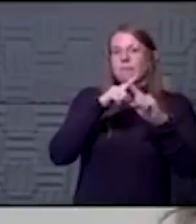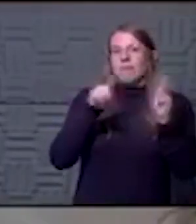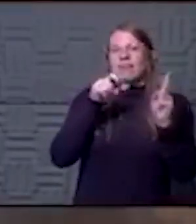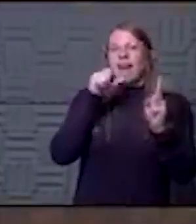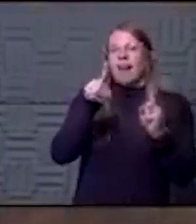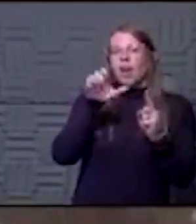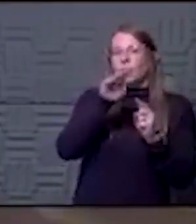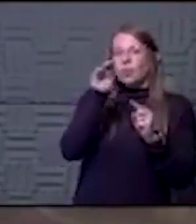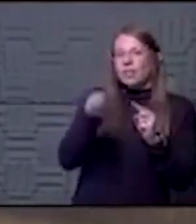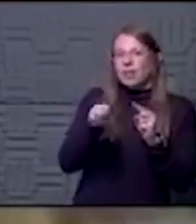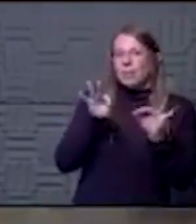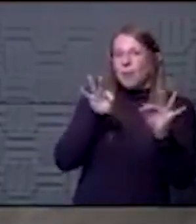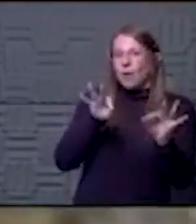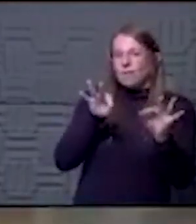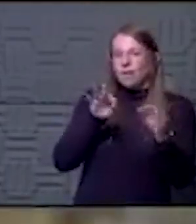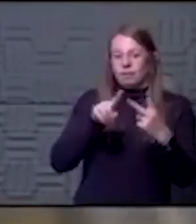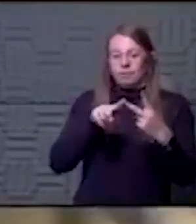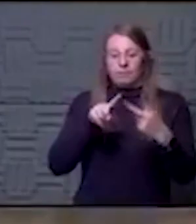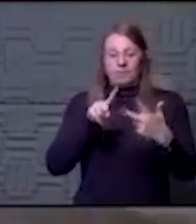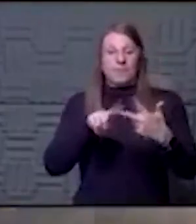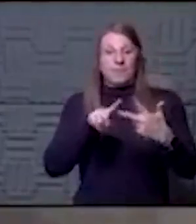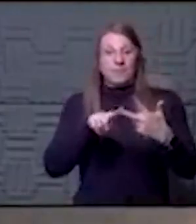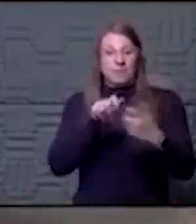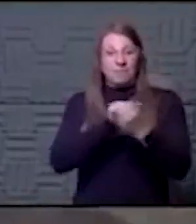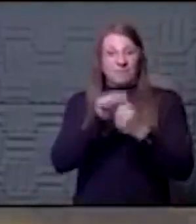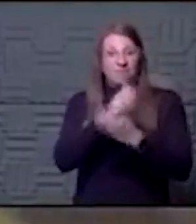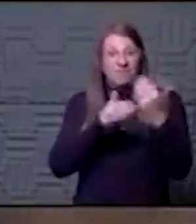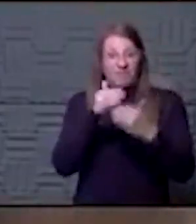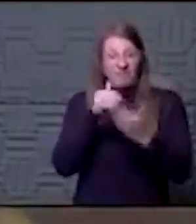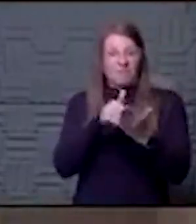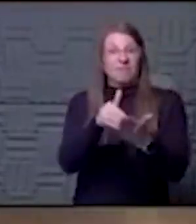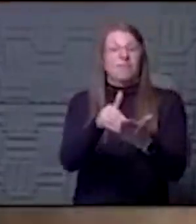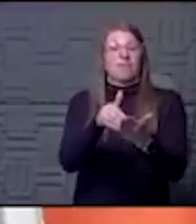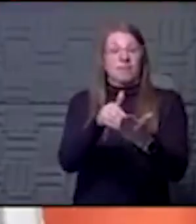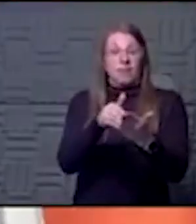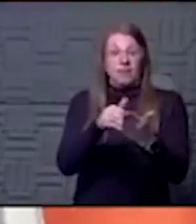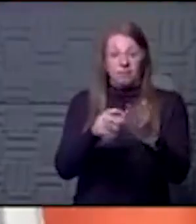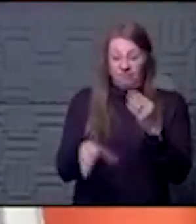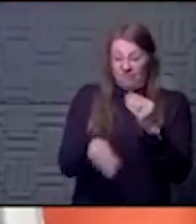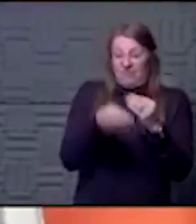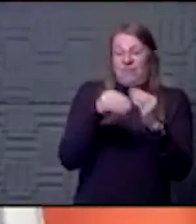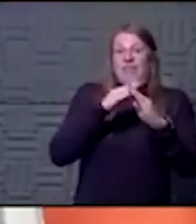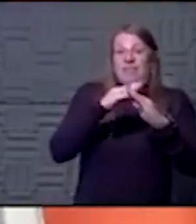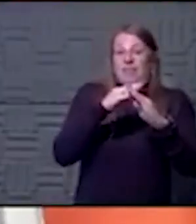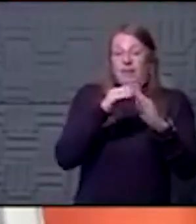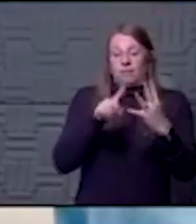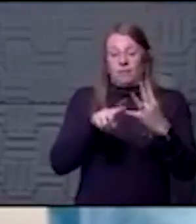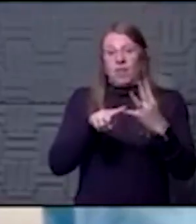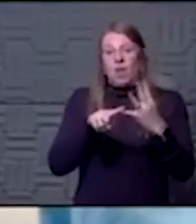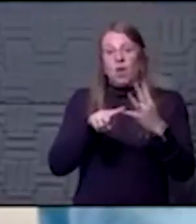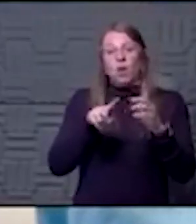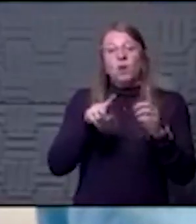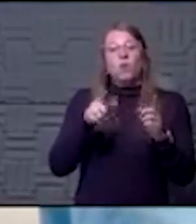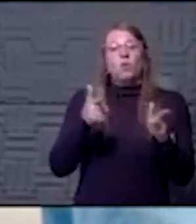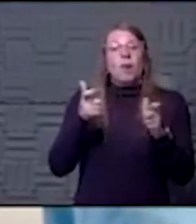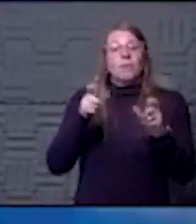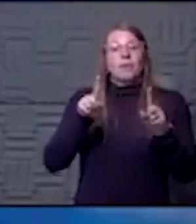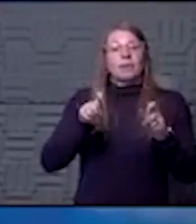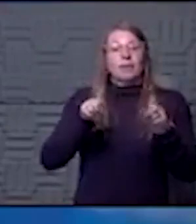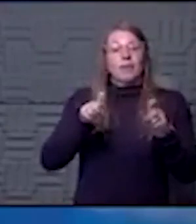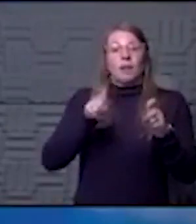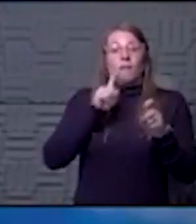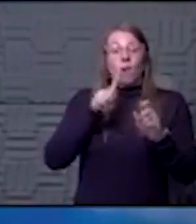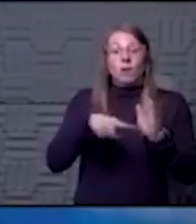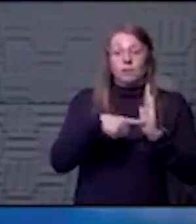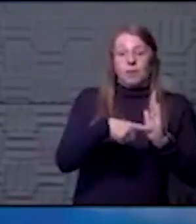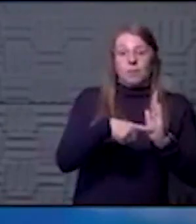perfect. Hand hygiene, right? Frequent hand washing, another intervention. And then rapid testing in symptomatic patients or those